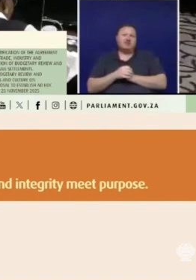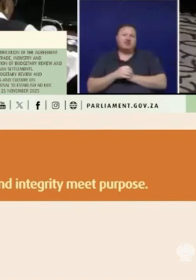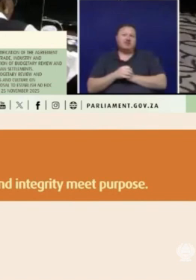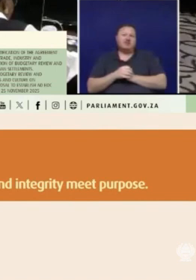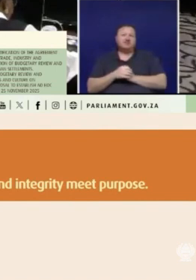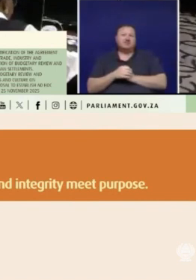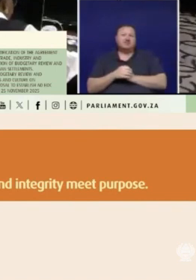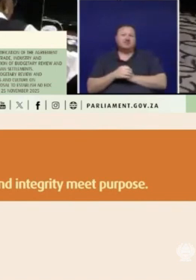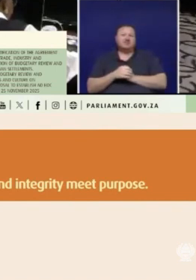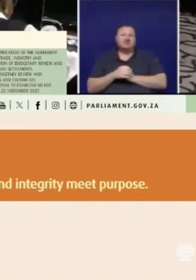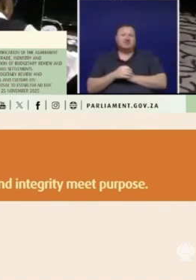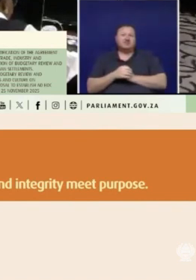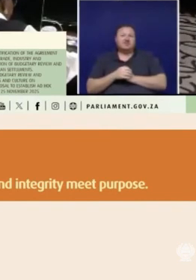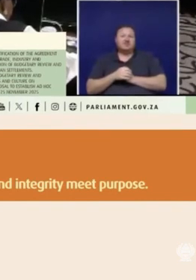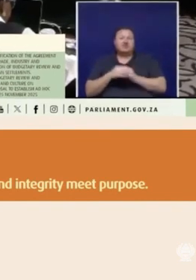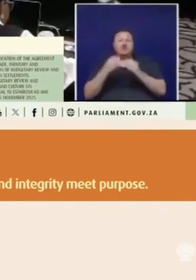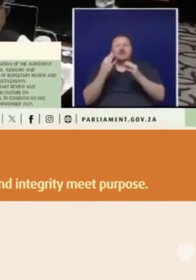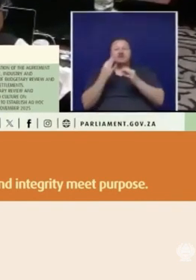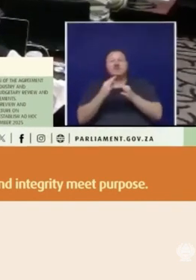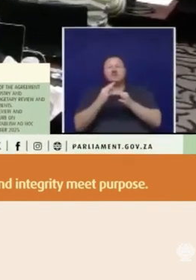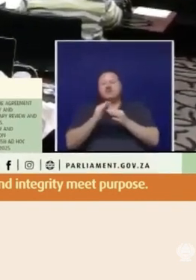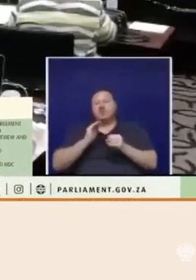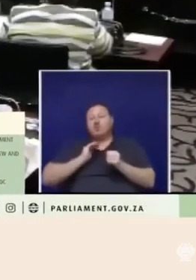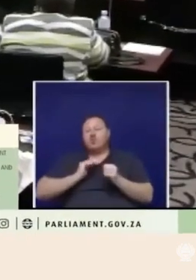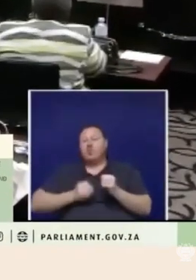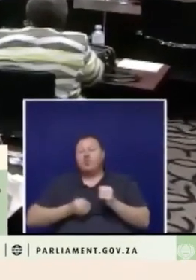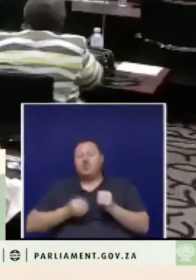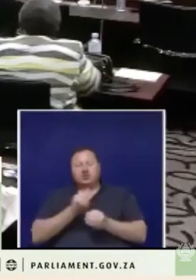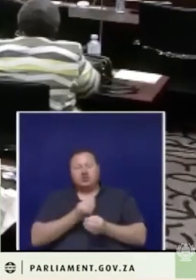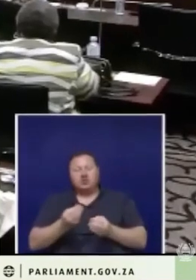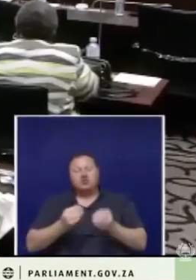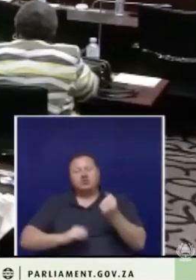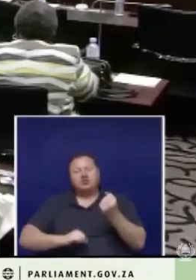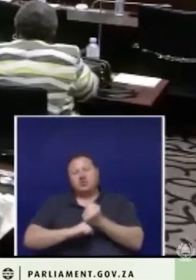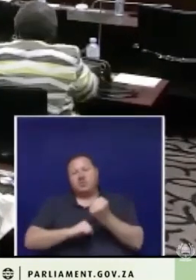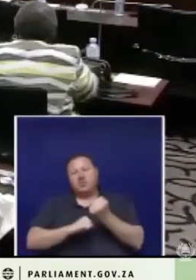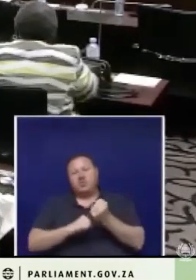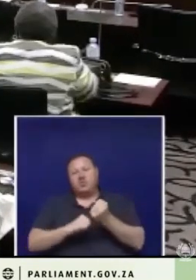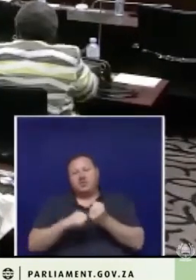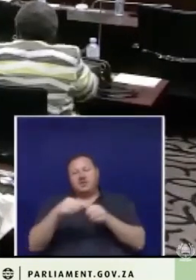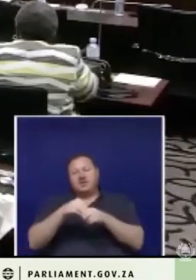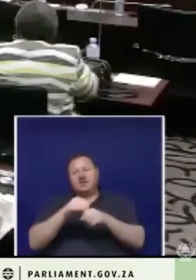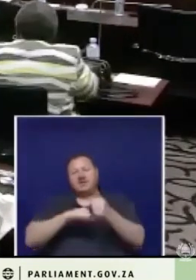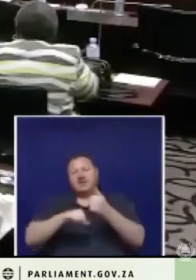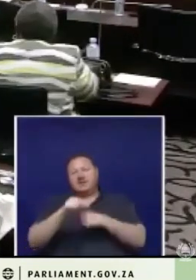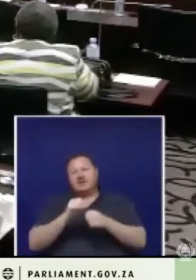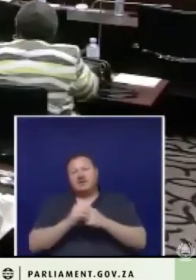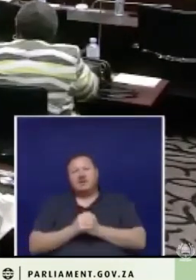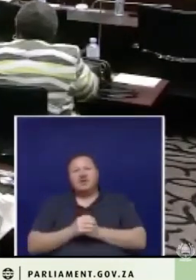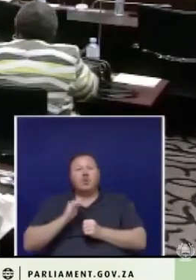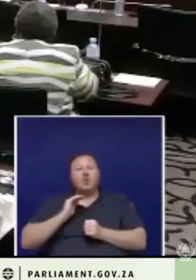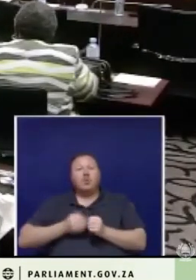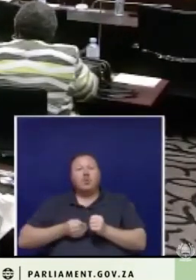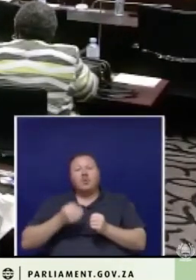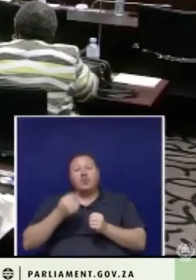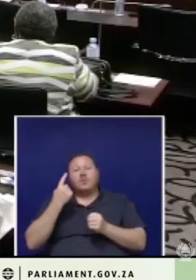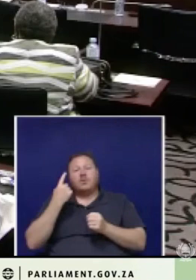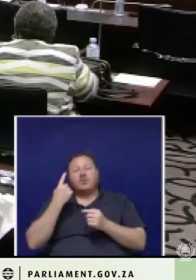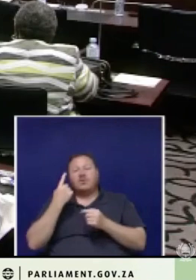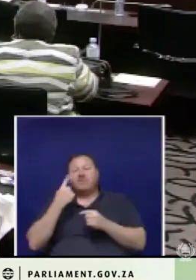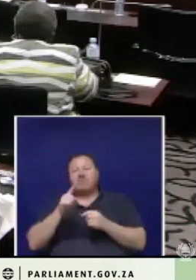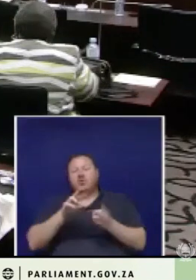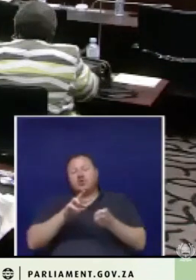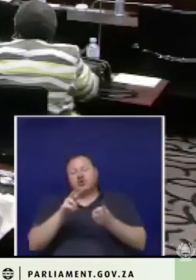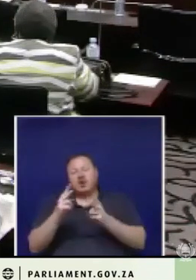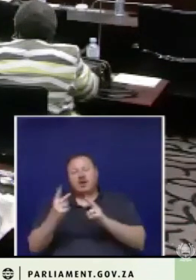particularly against women and children by civil society. The Women for Change-led People campaign, which called